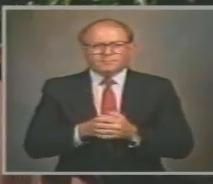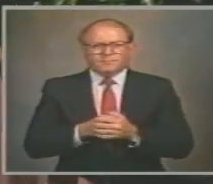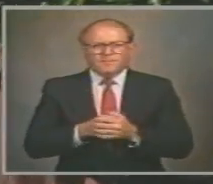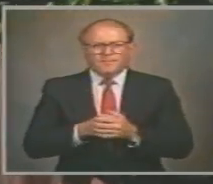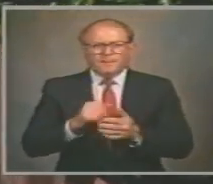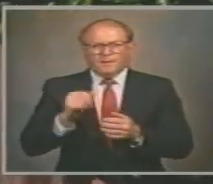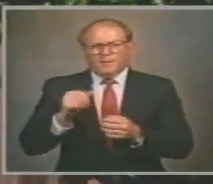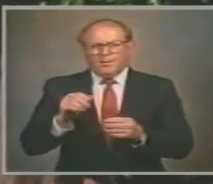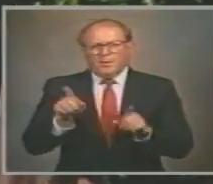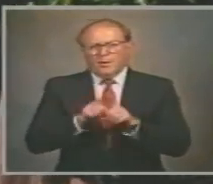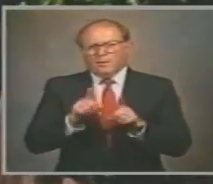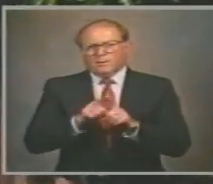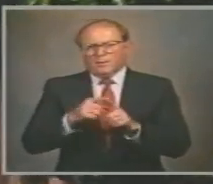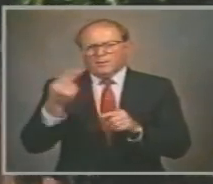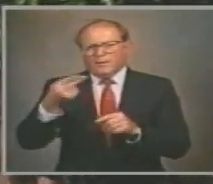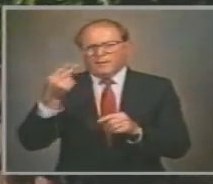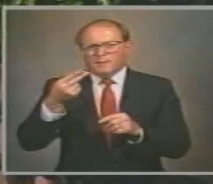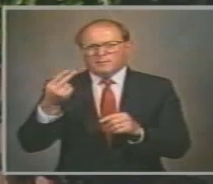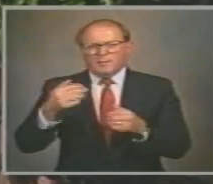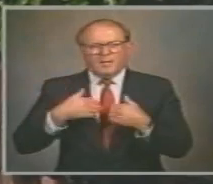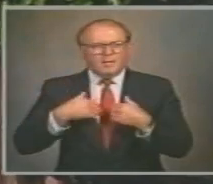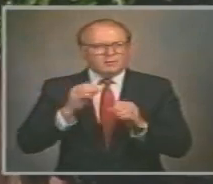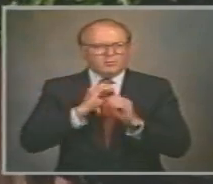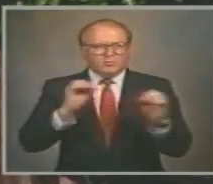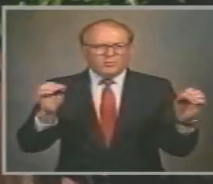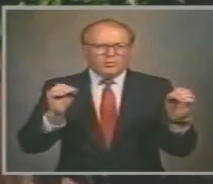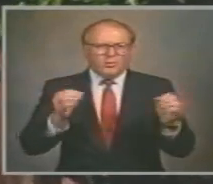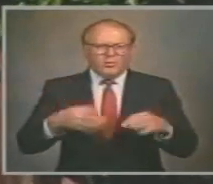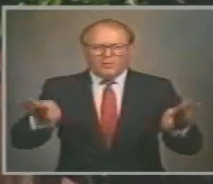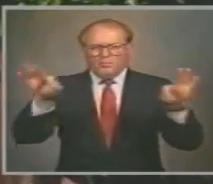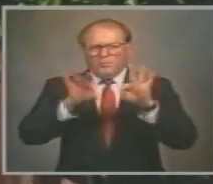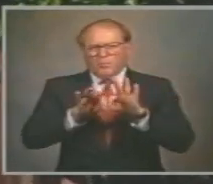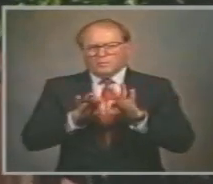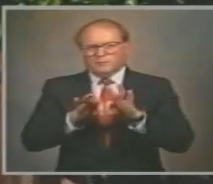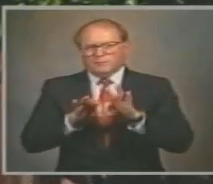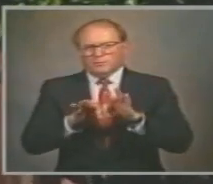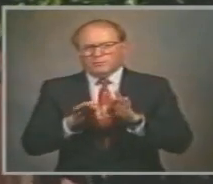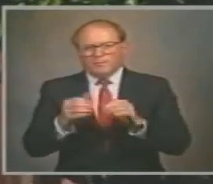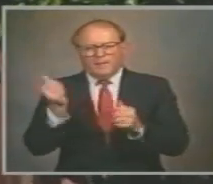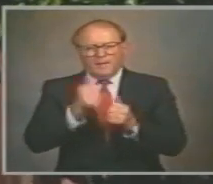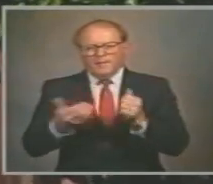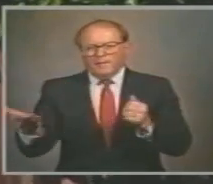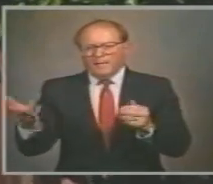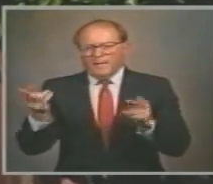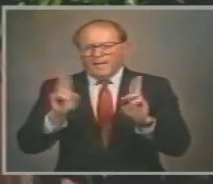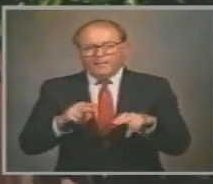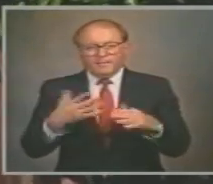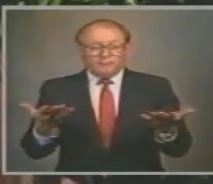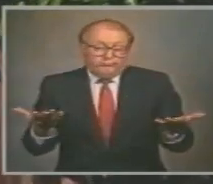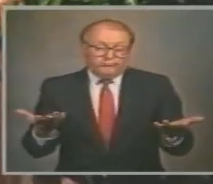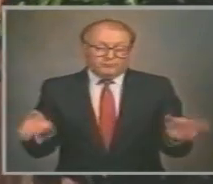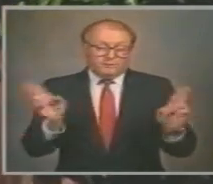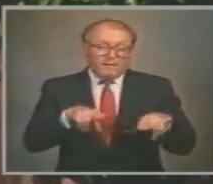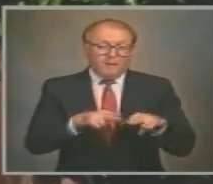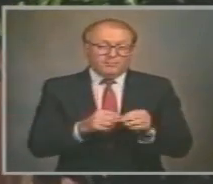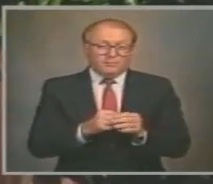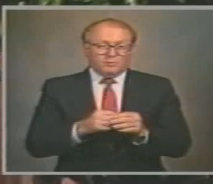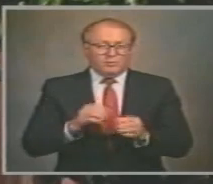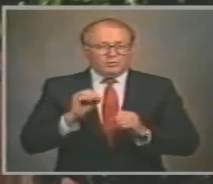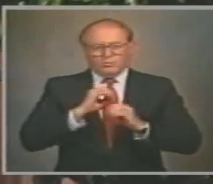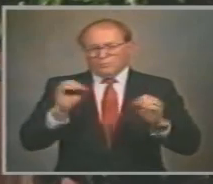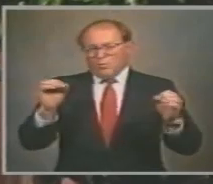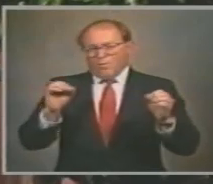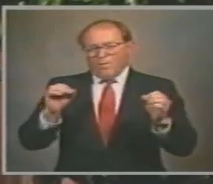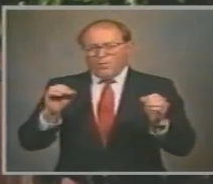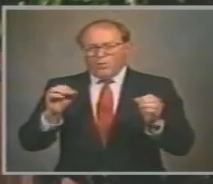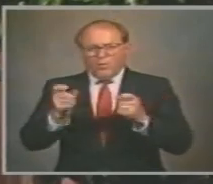Then, too, history has no purpose. Everything happens only by chance, not according to a grand design, as would be in